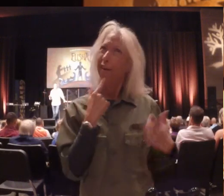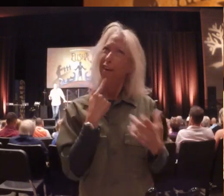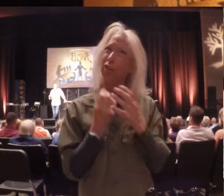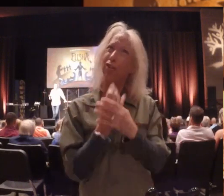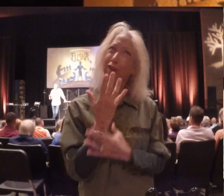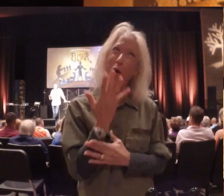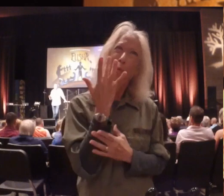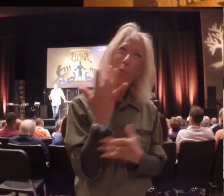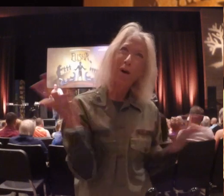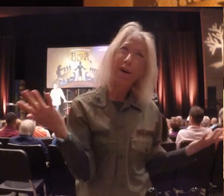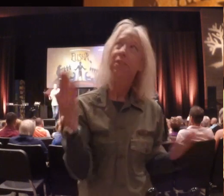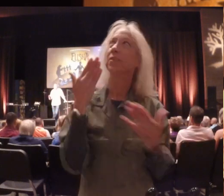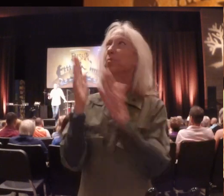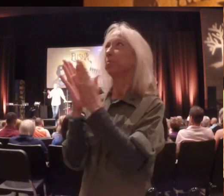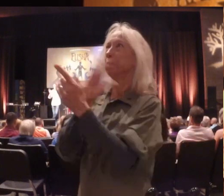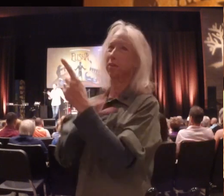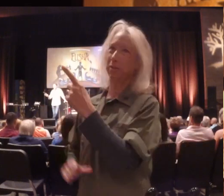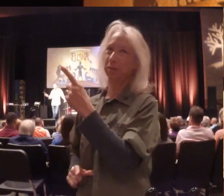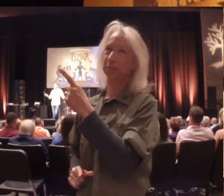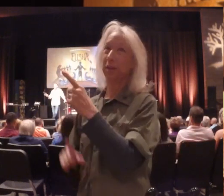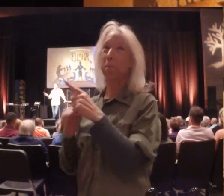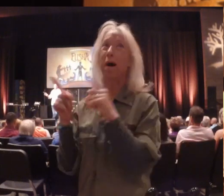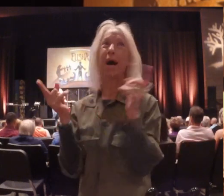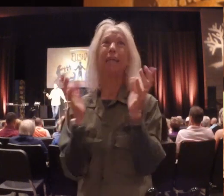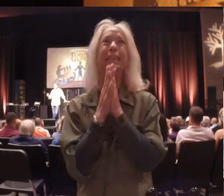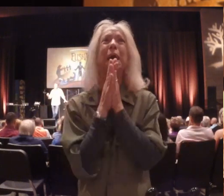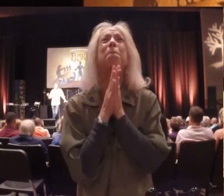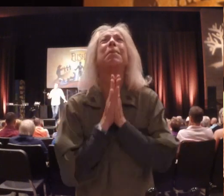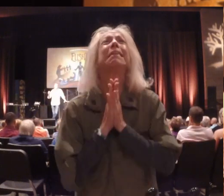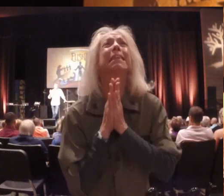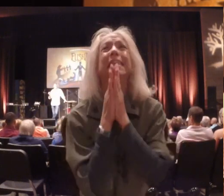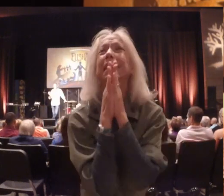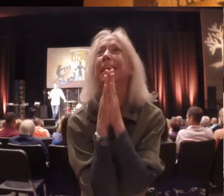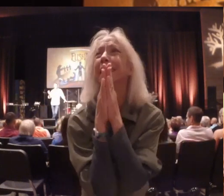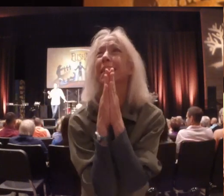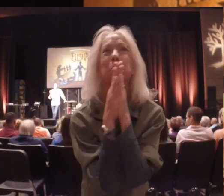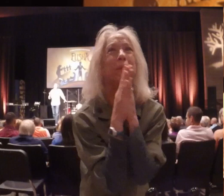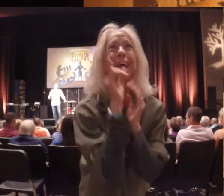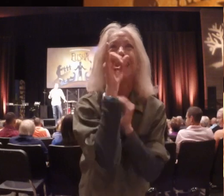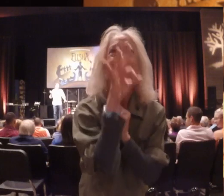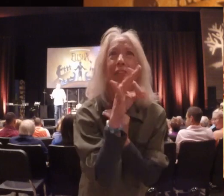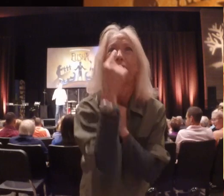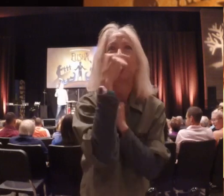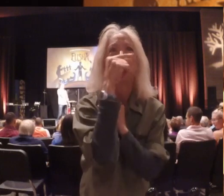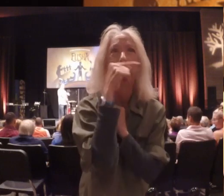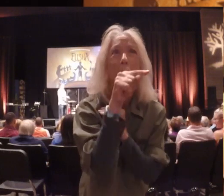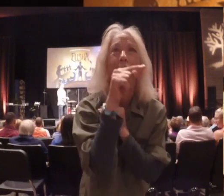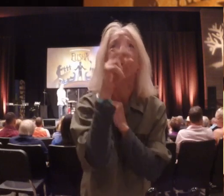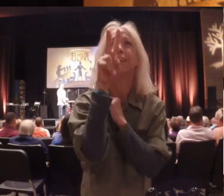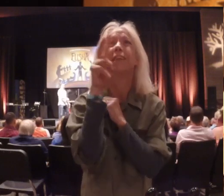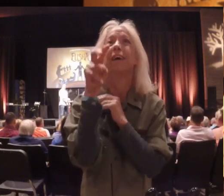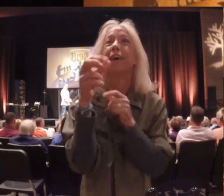Lord for the growth. But we plead with you this morning. If any of you would be willing to go to our 8